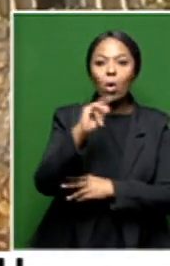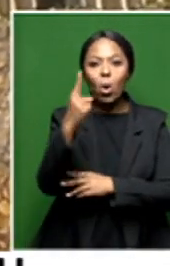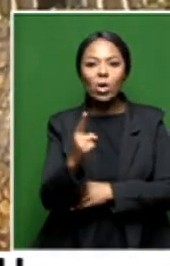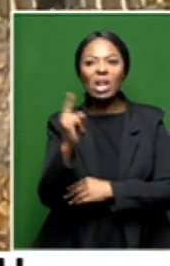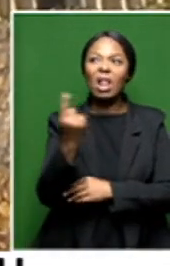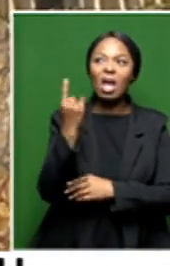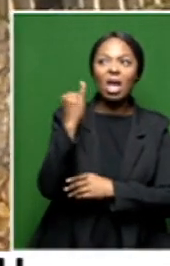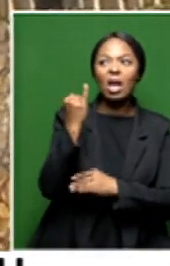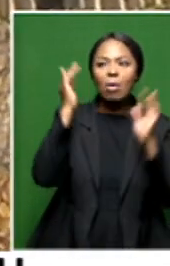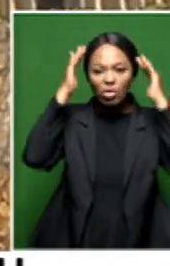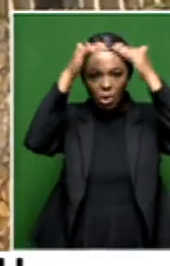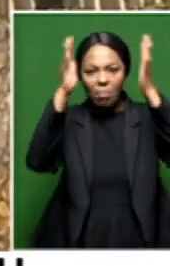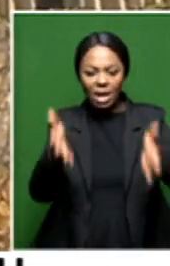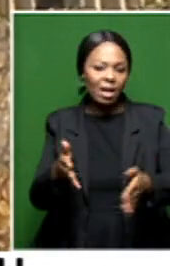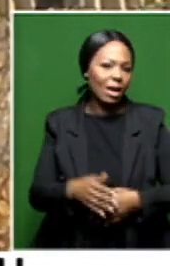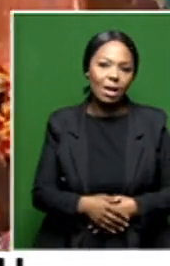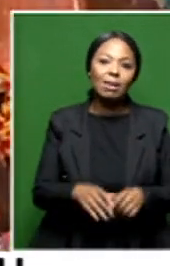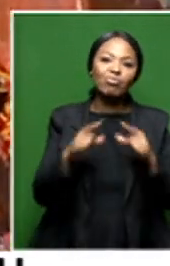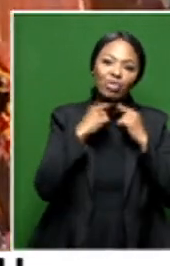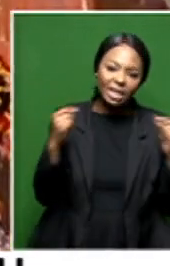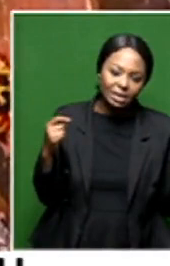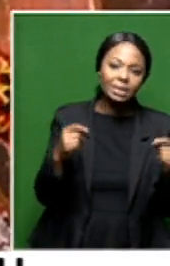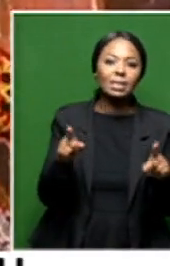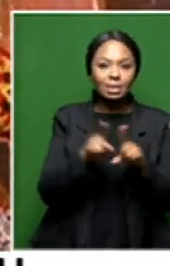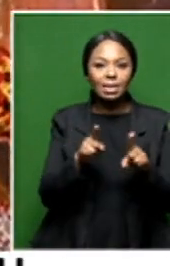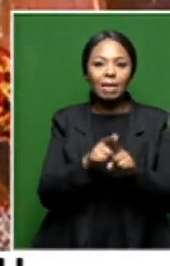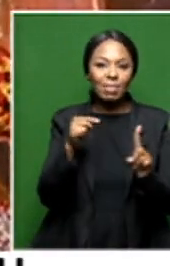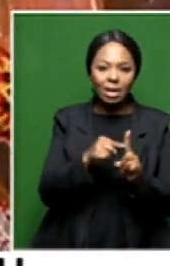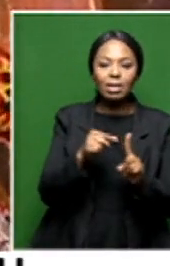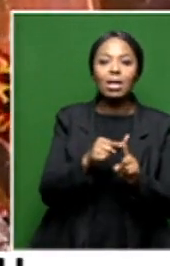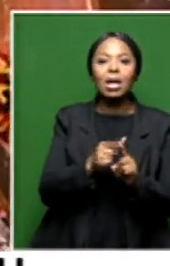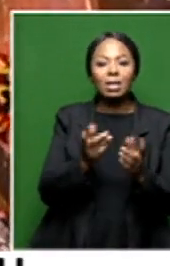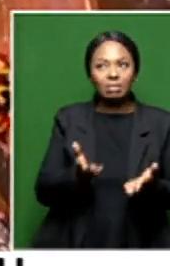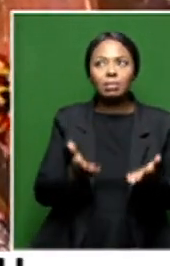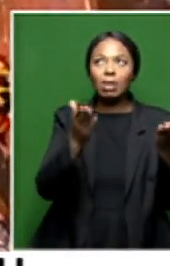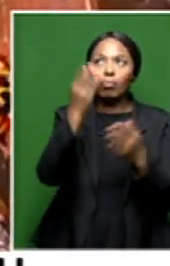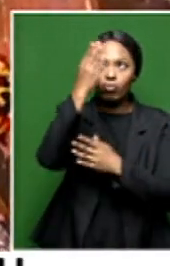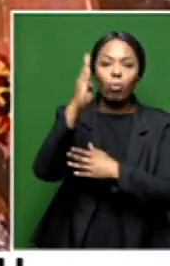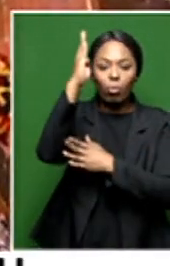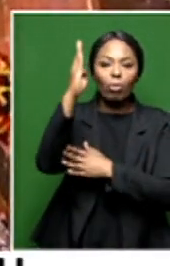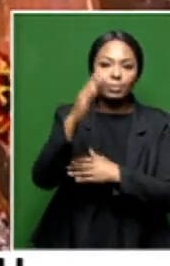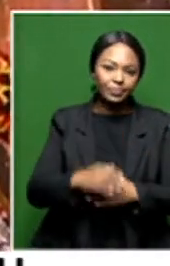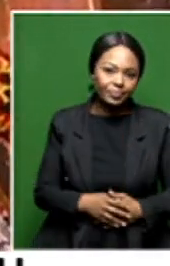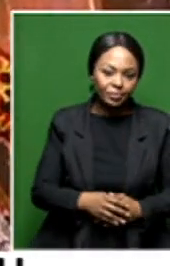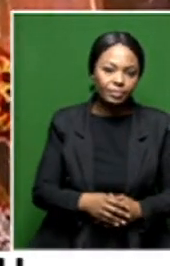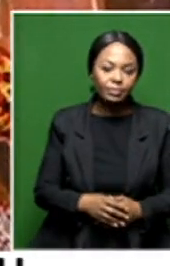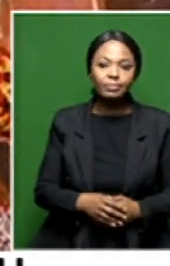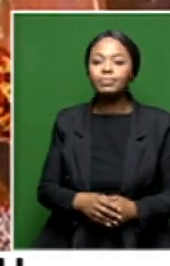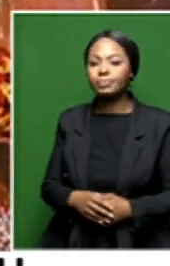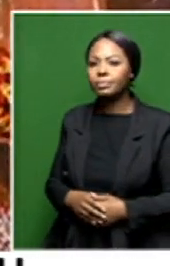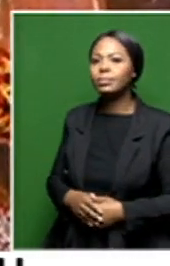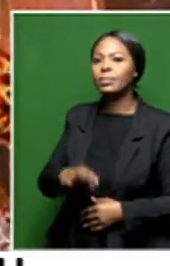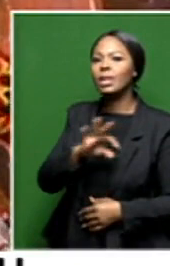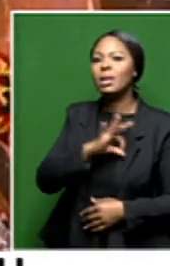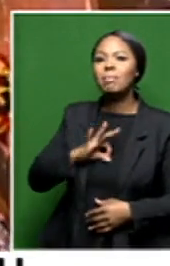as a priest, but before that, as a lay person within the Church of God. We saw Johannesburg Mayor Dr. Mpho Phalatse, you